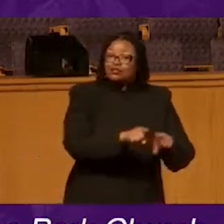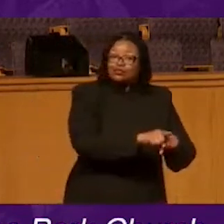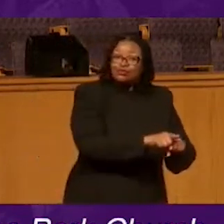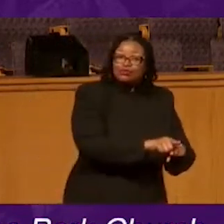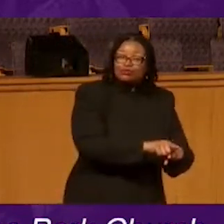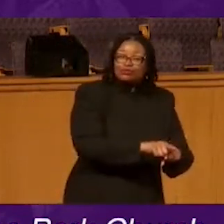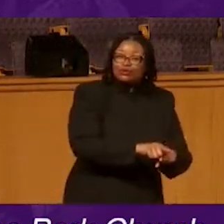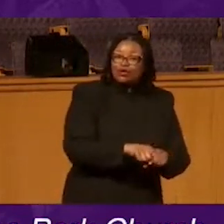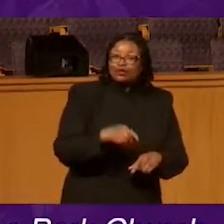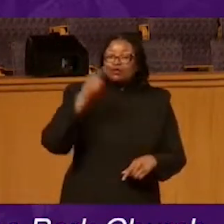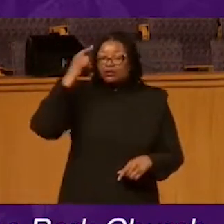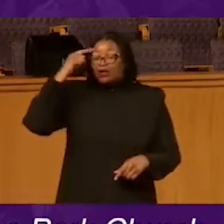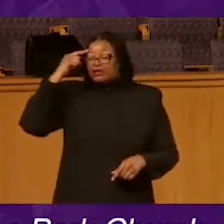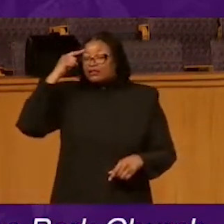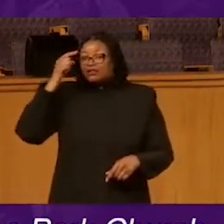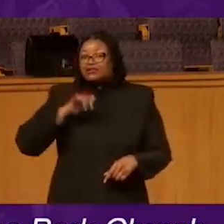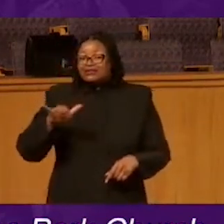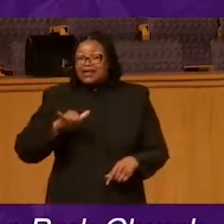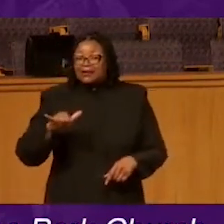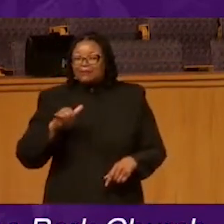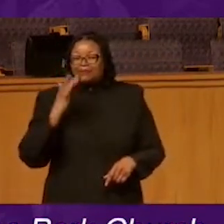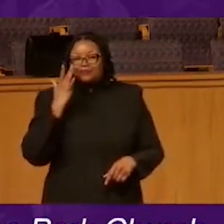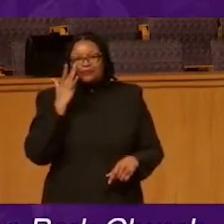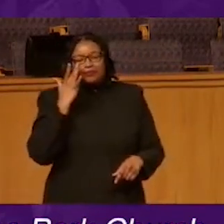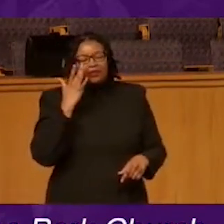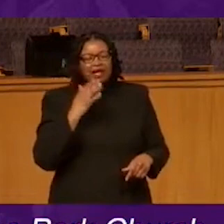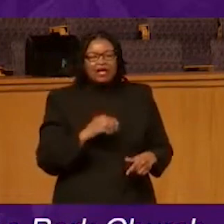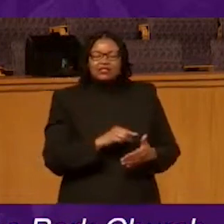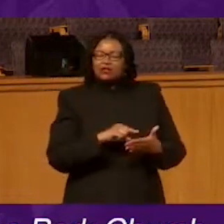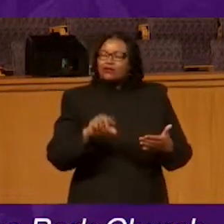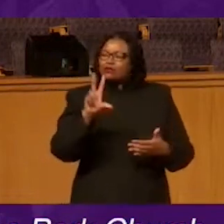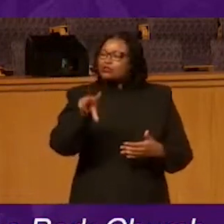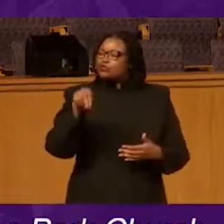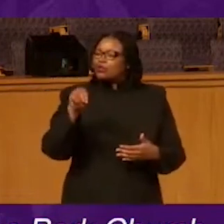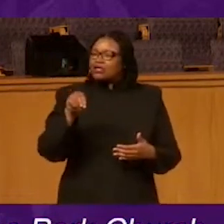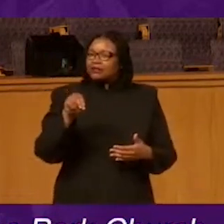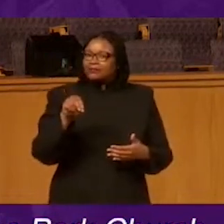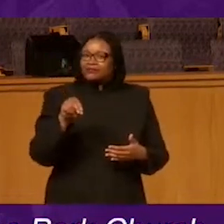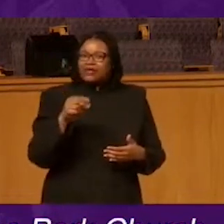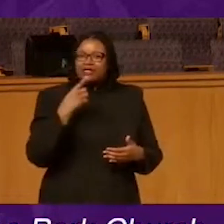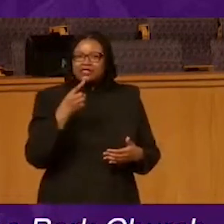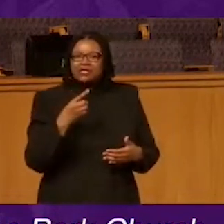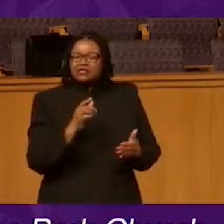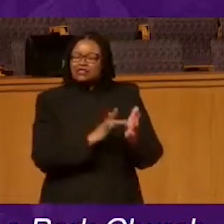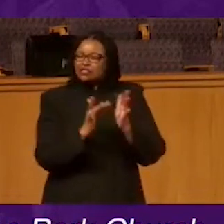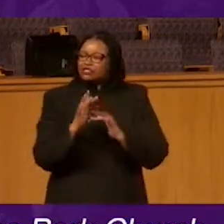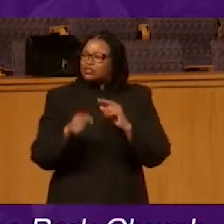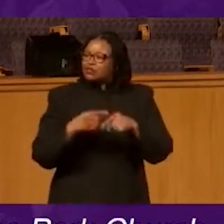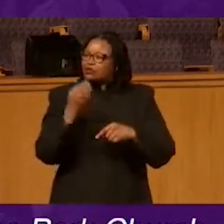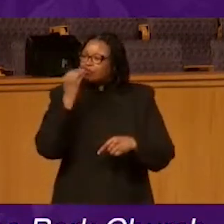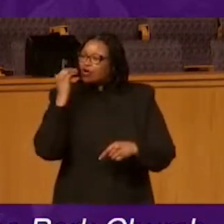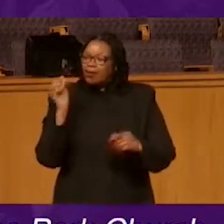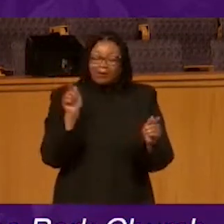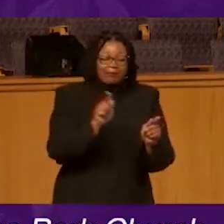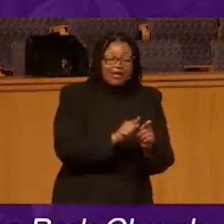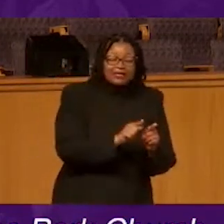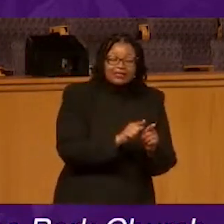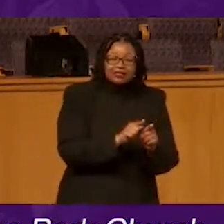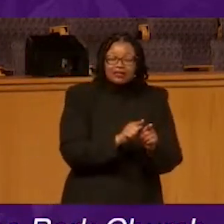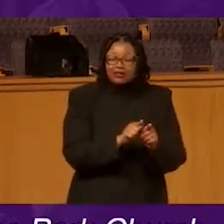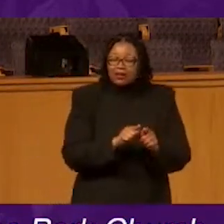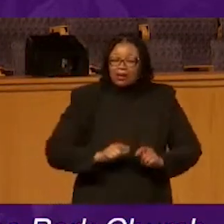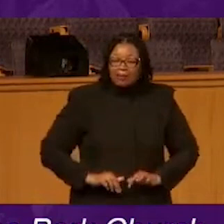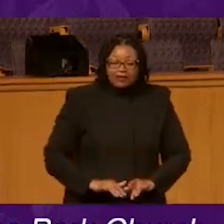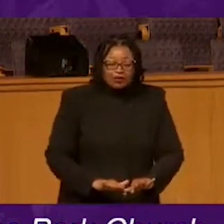were prone to think. And so verse 20 comes around with Jesus returning home, and he's met by a crowd. And when the family heard